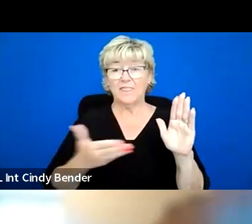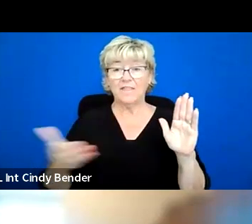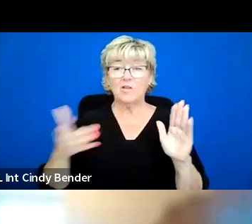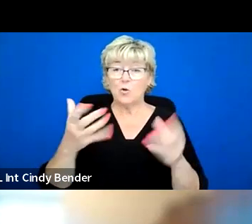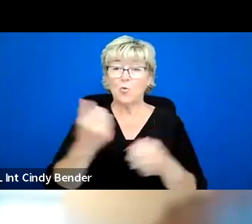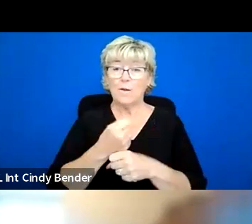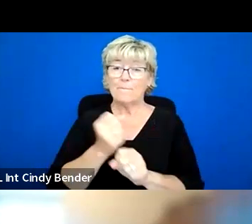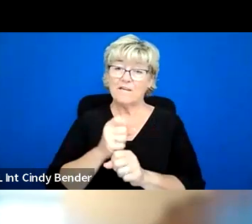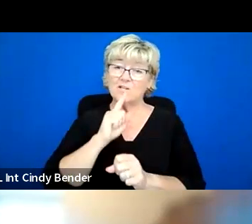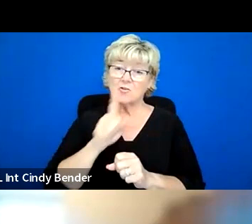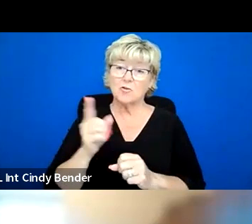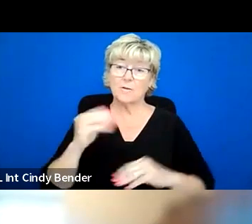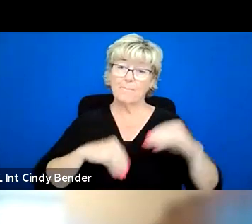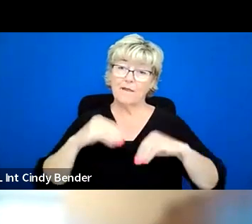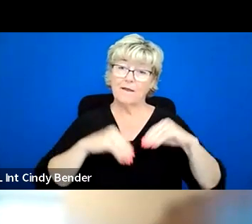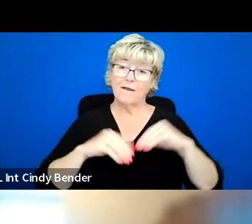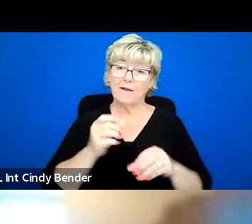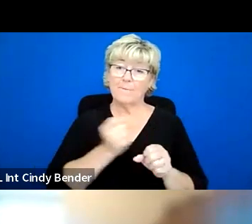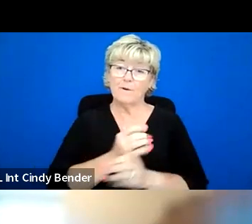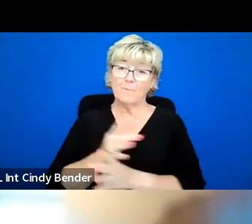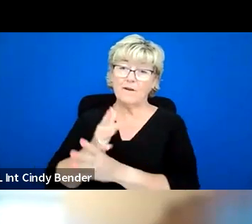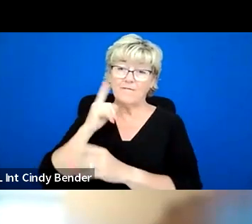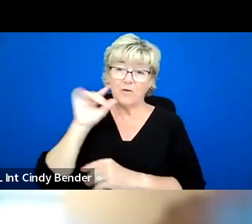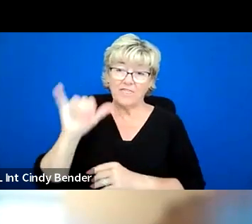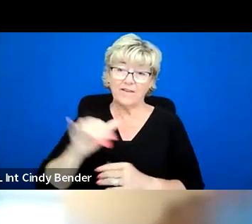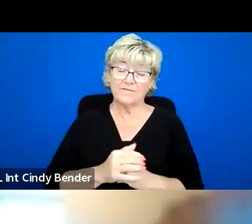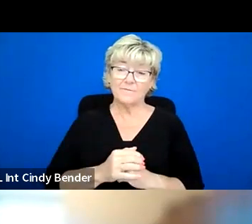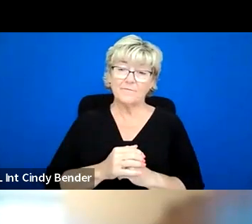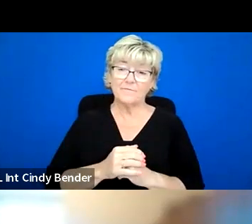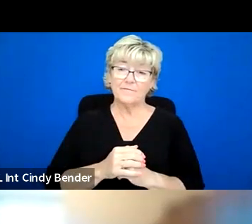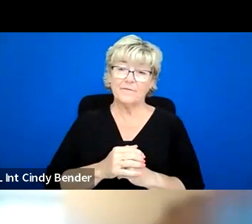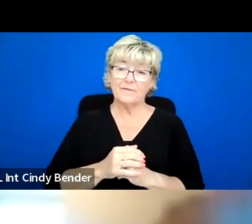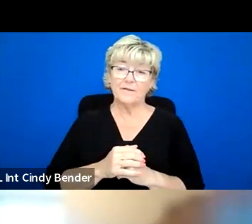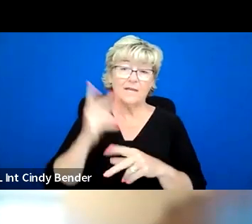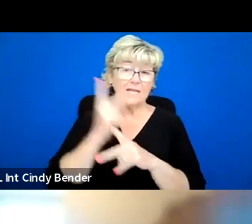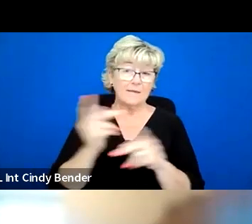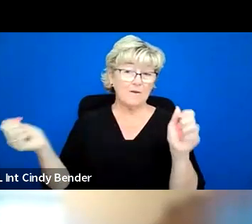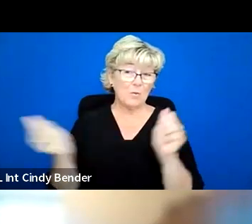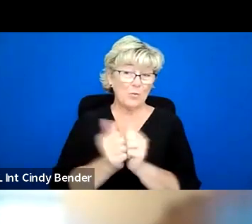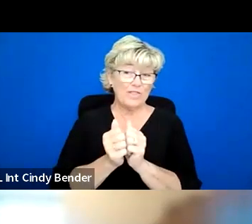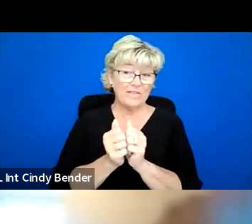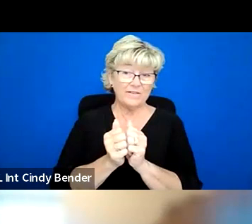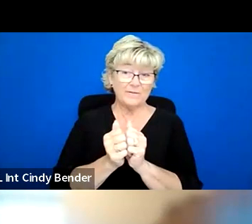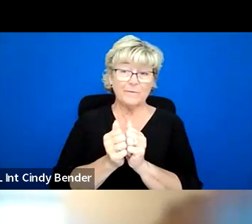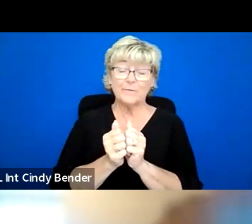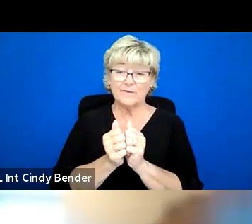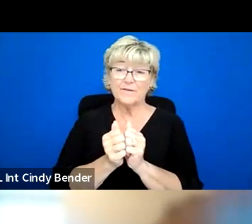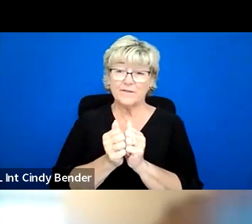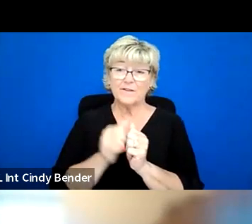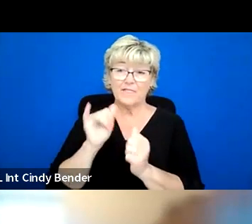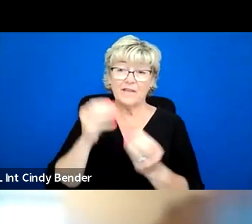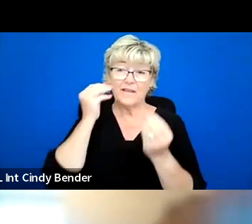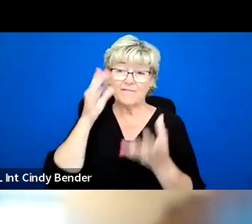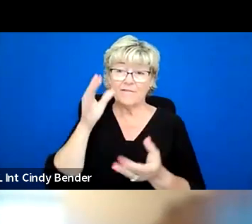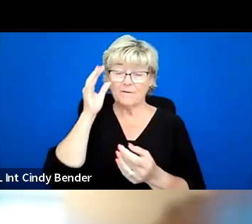make sure that you pack and prepare for and keep with you. So that information